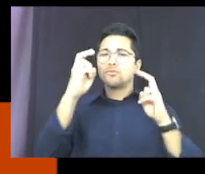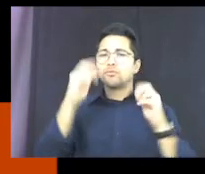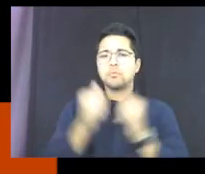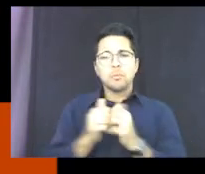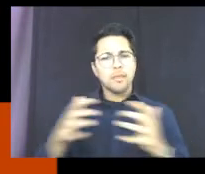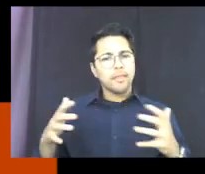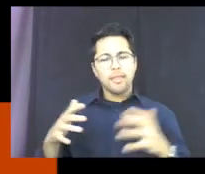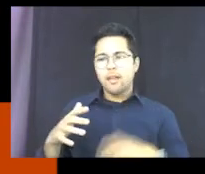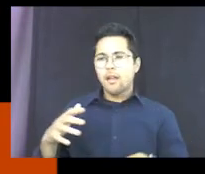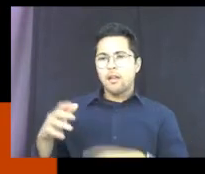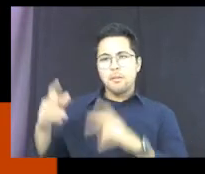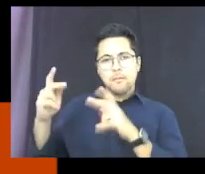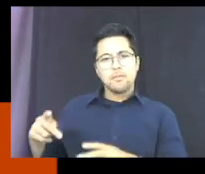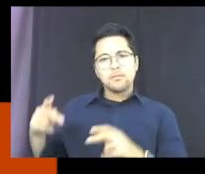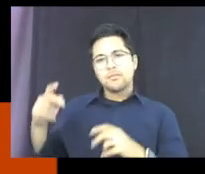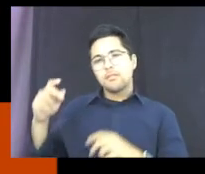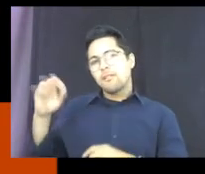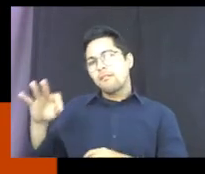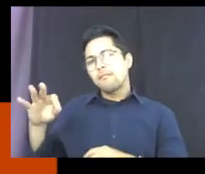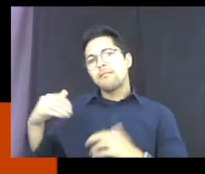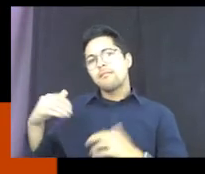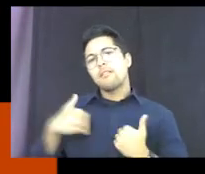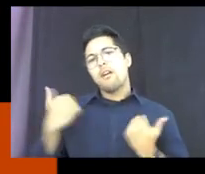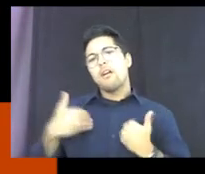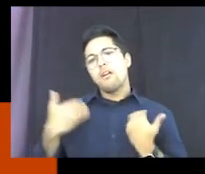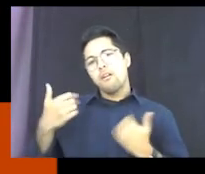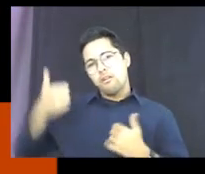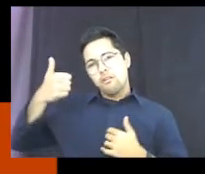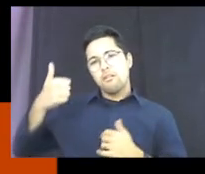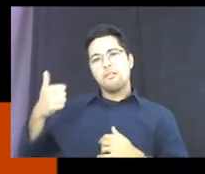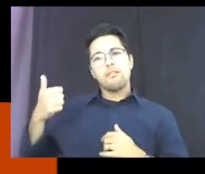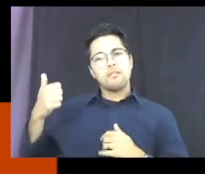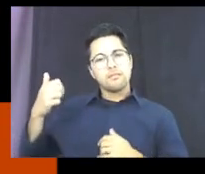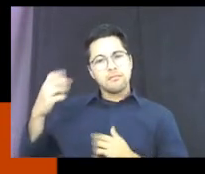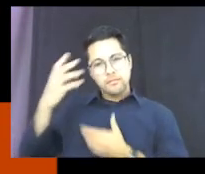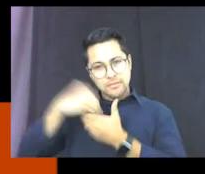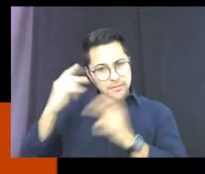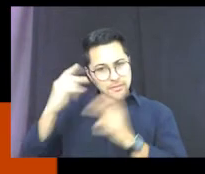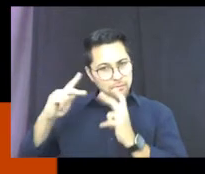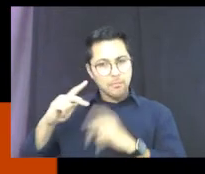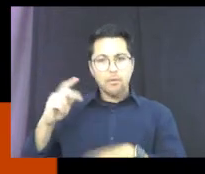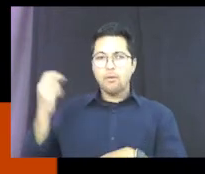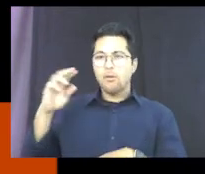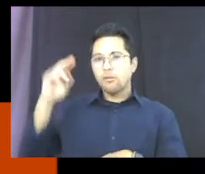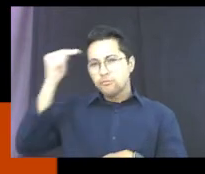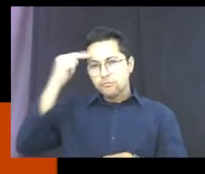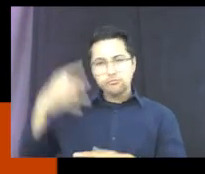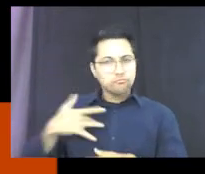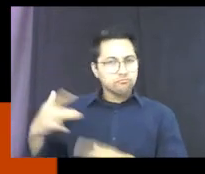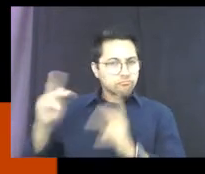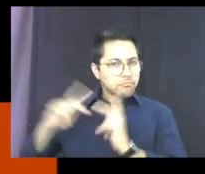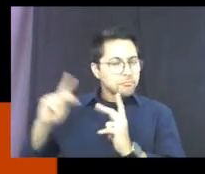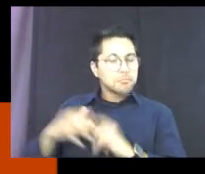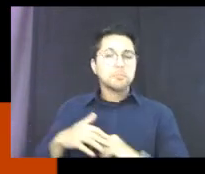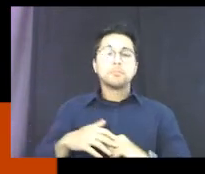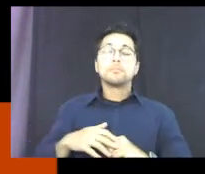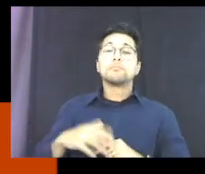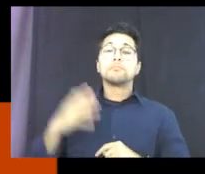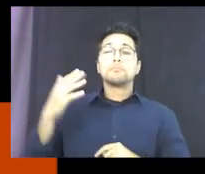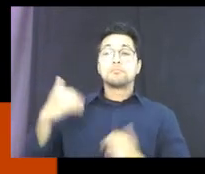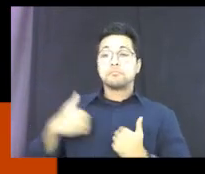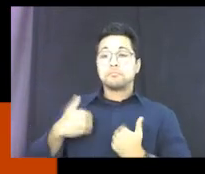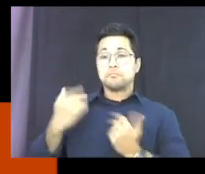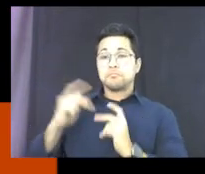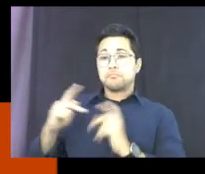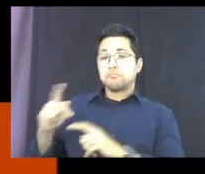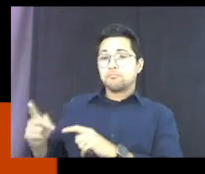without the presence of younger autistic people and neurotypical individuals. Con, younger autistic people who